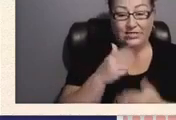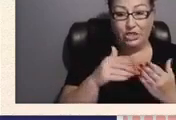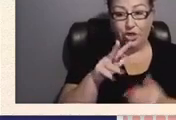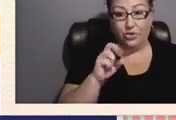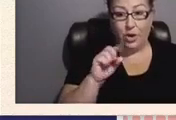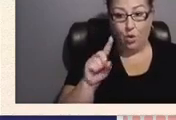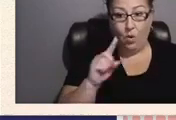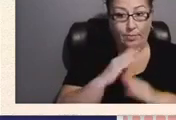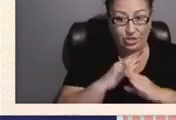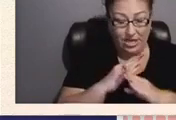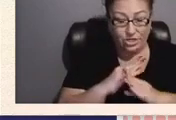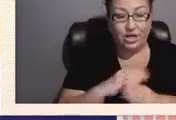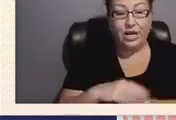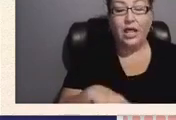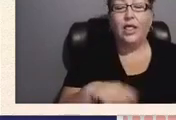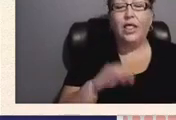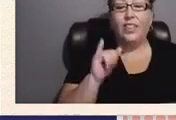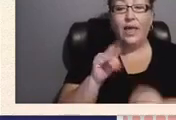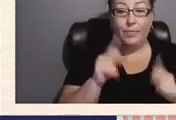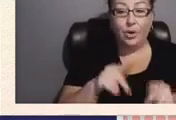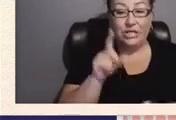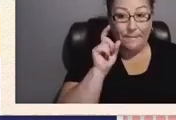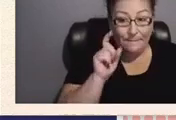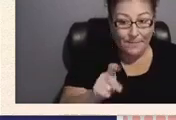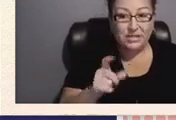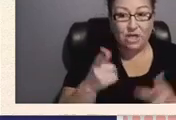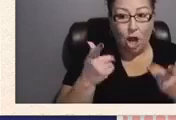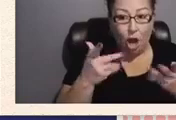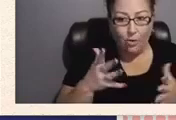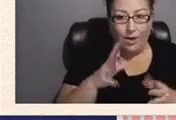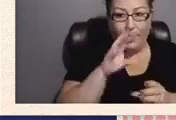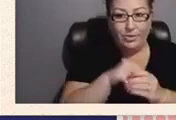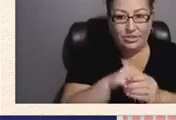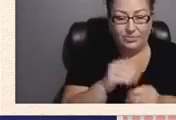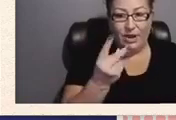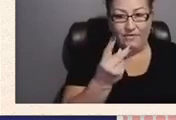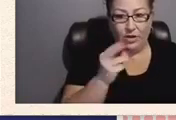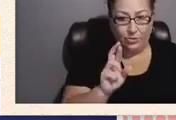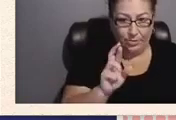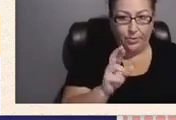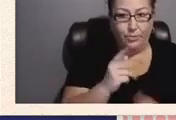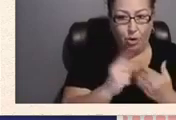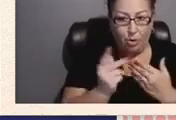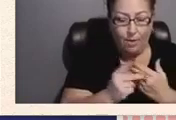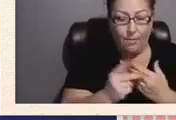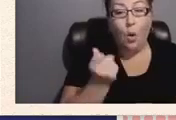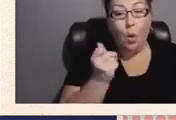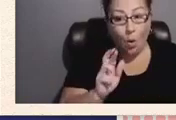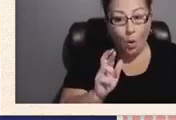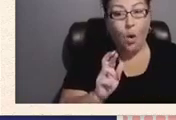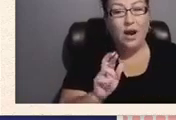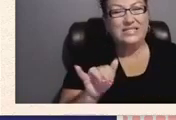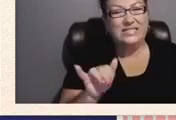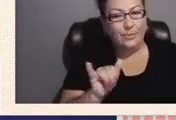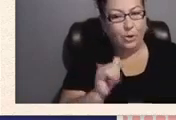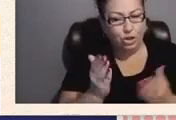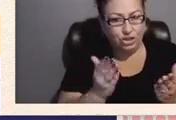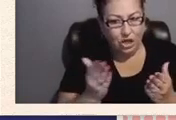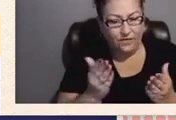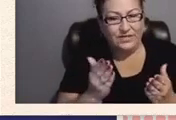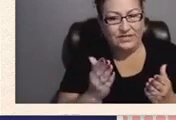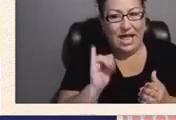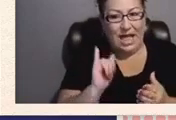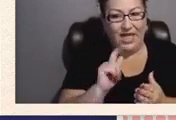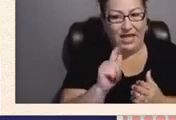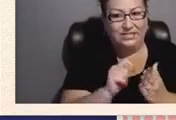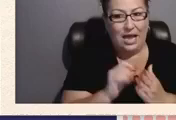protection, an individual must be already participating in a vocational rehabilitation program or similar service at the time of disability